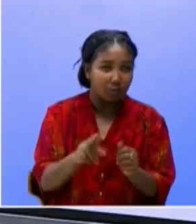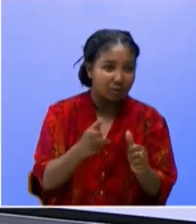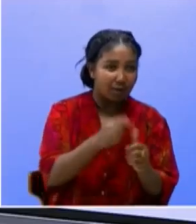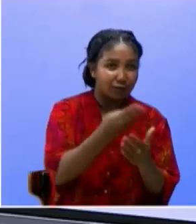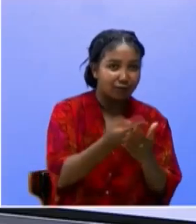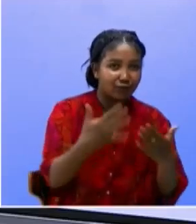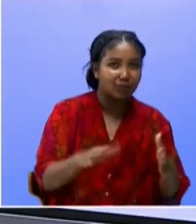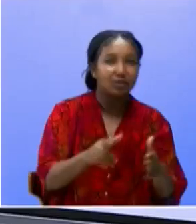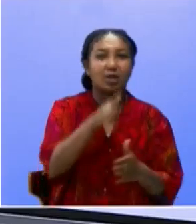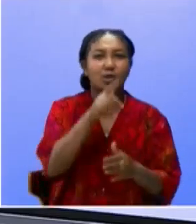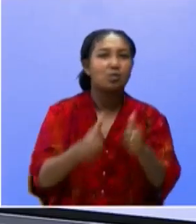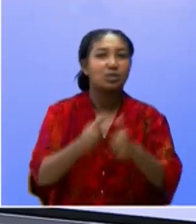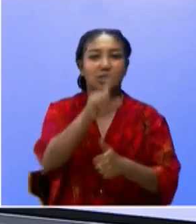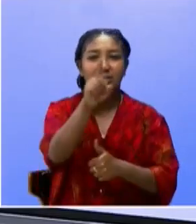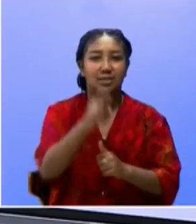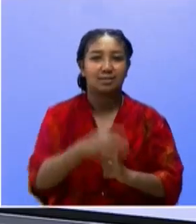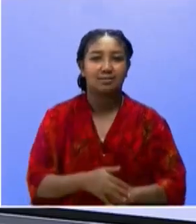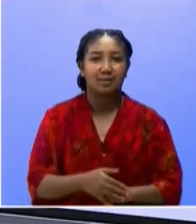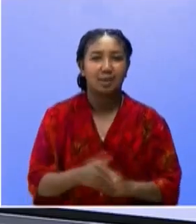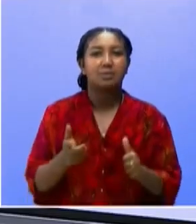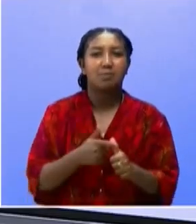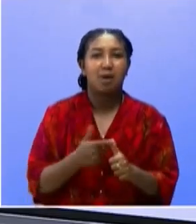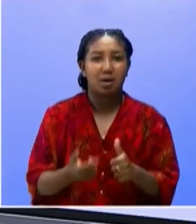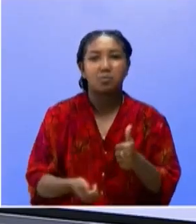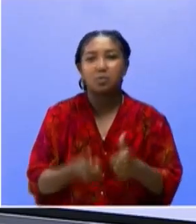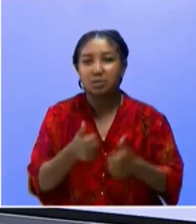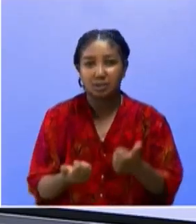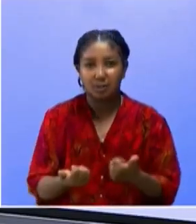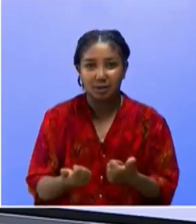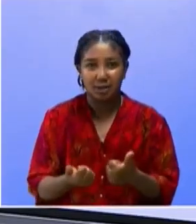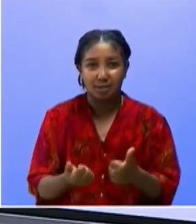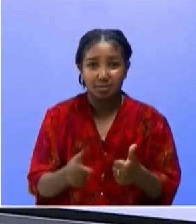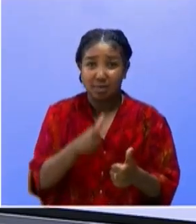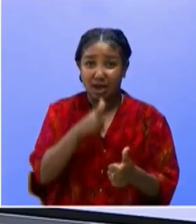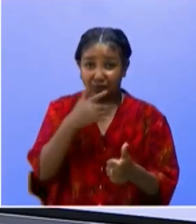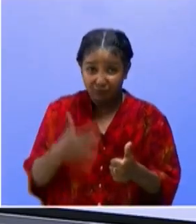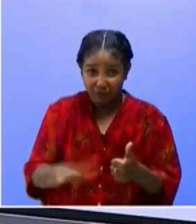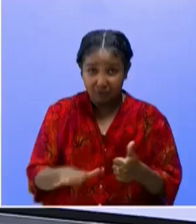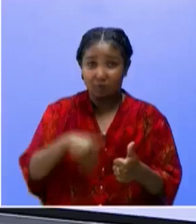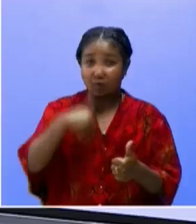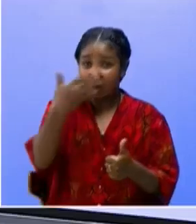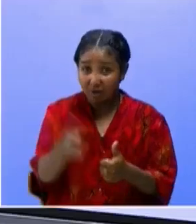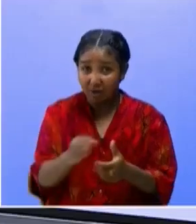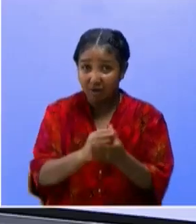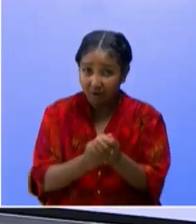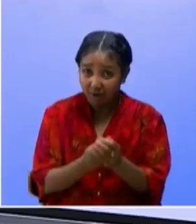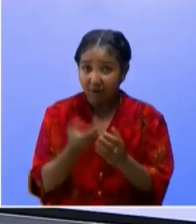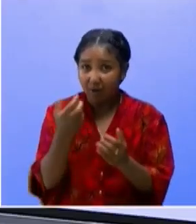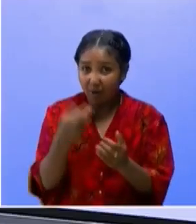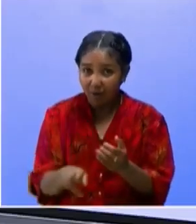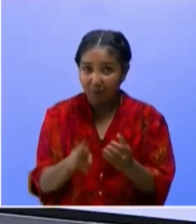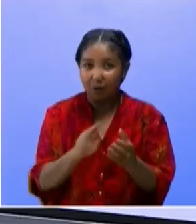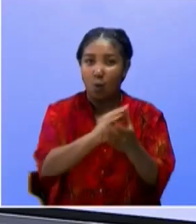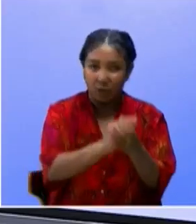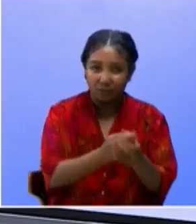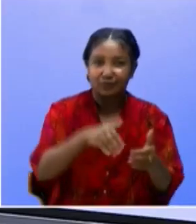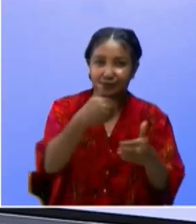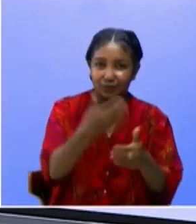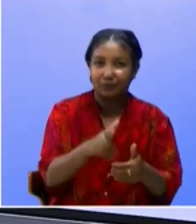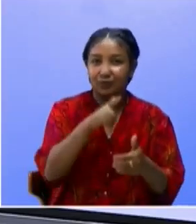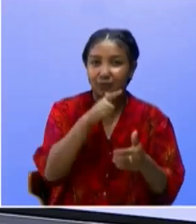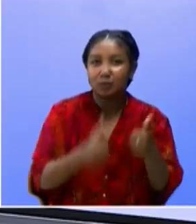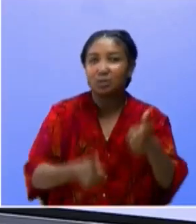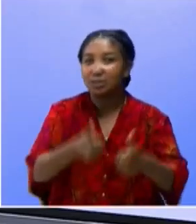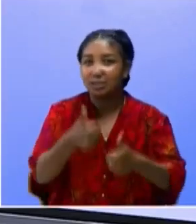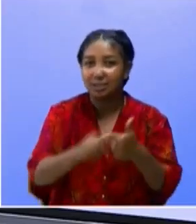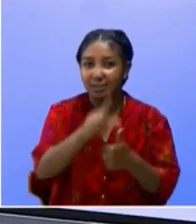Yeah? Which one do you think comes first? Ate my lunch or washed my hand.